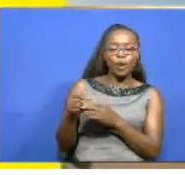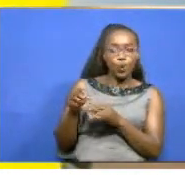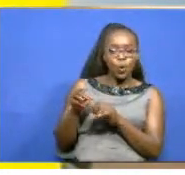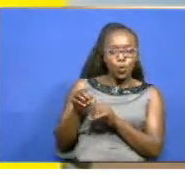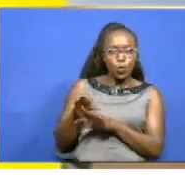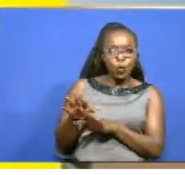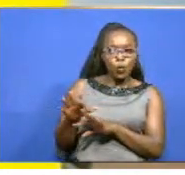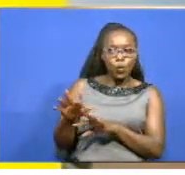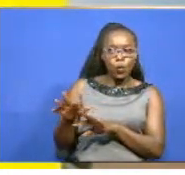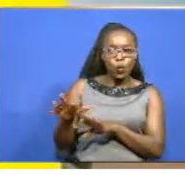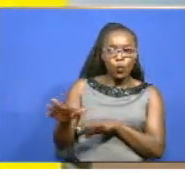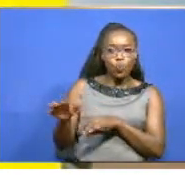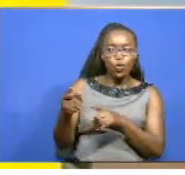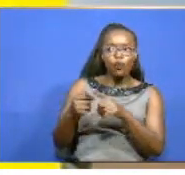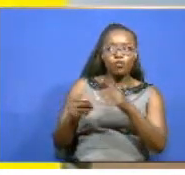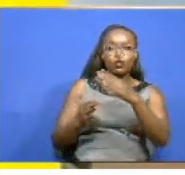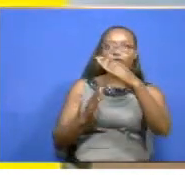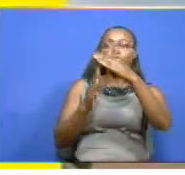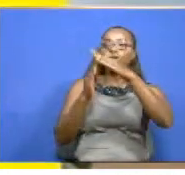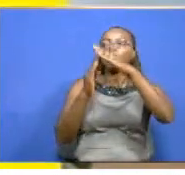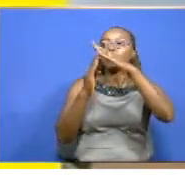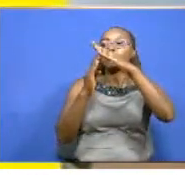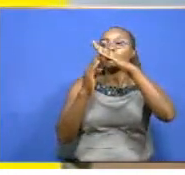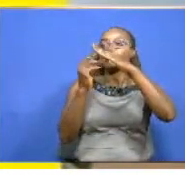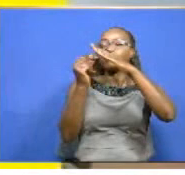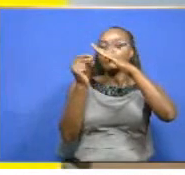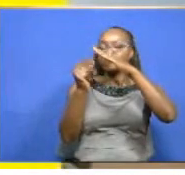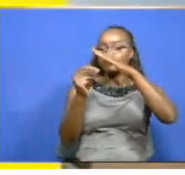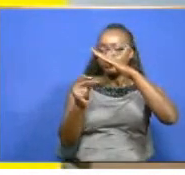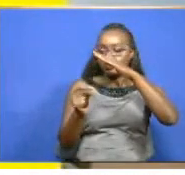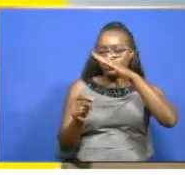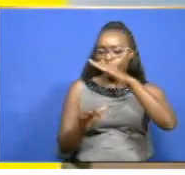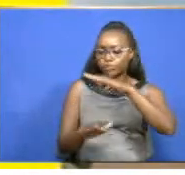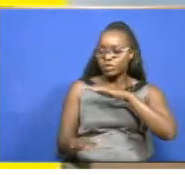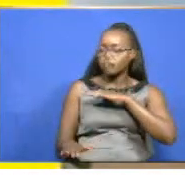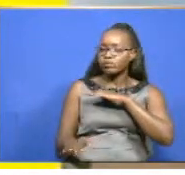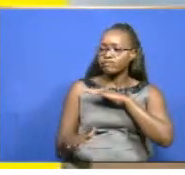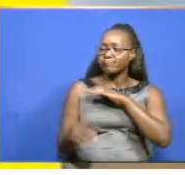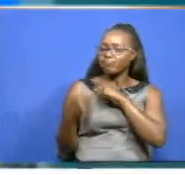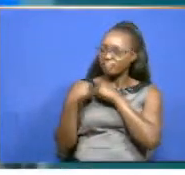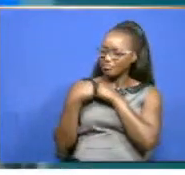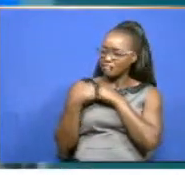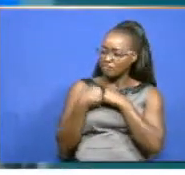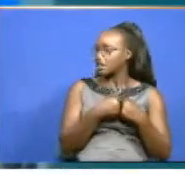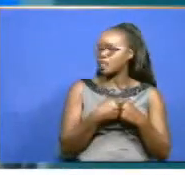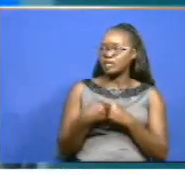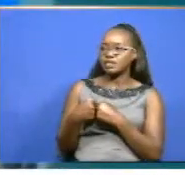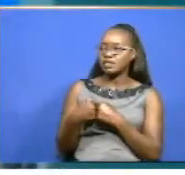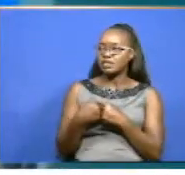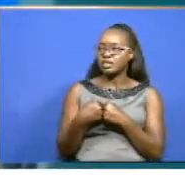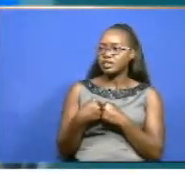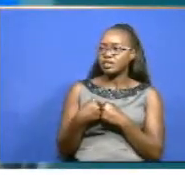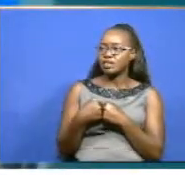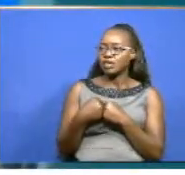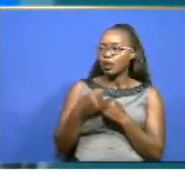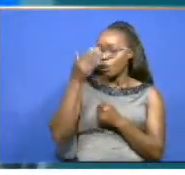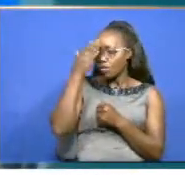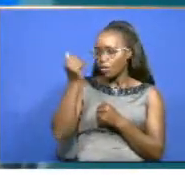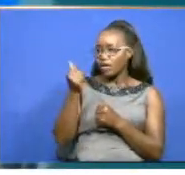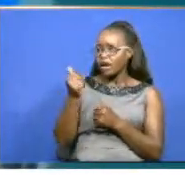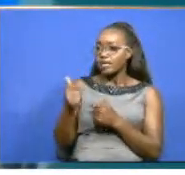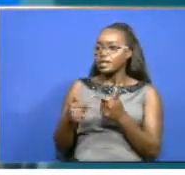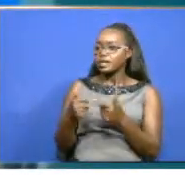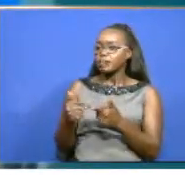the top to the mashinane. What has been a challenge is because of the process